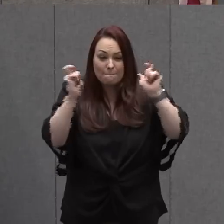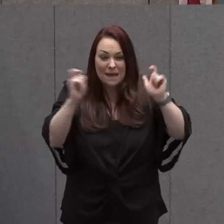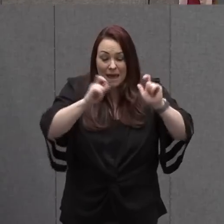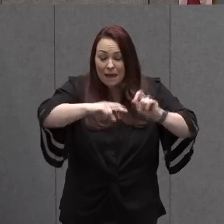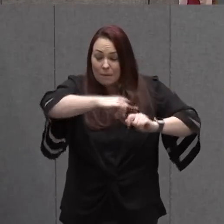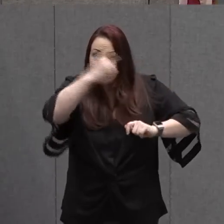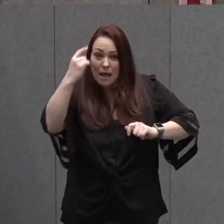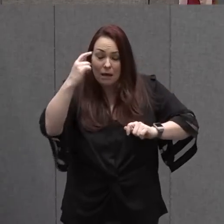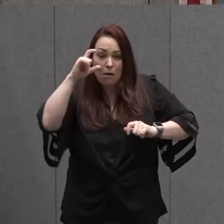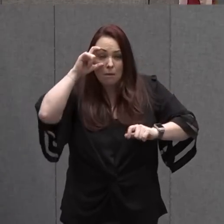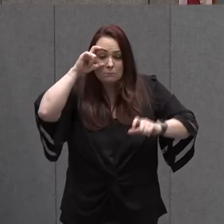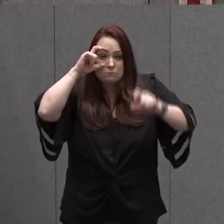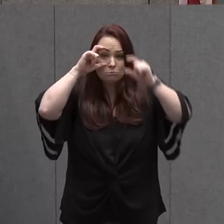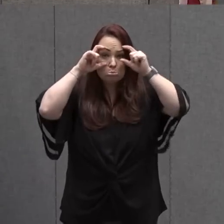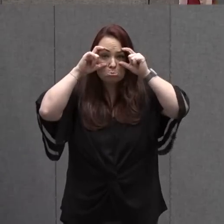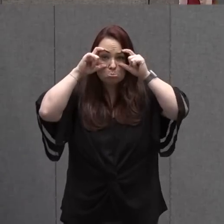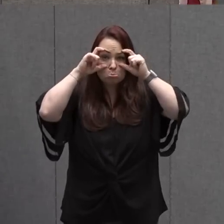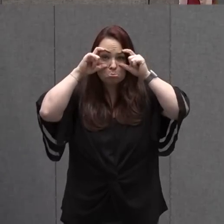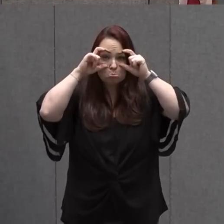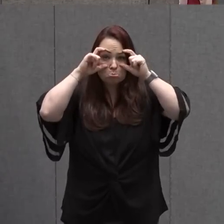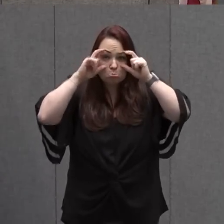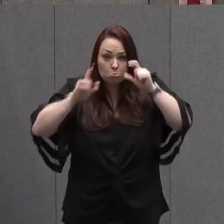little sad and his long tail